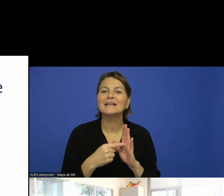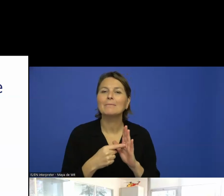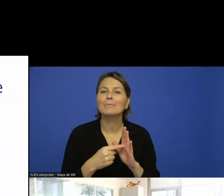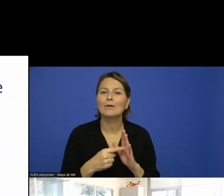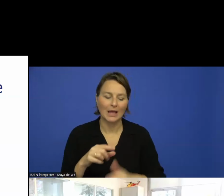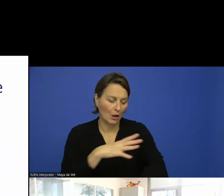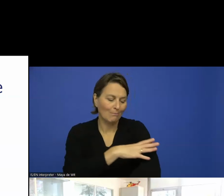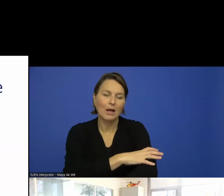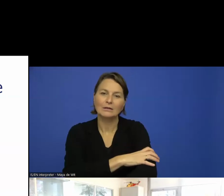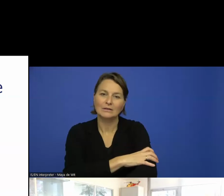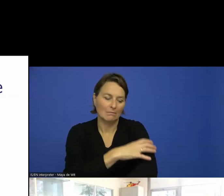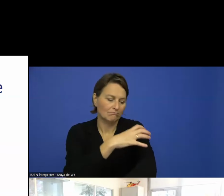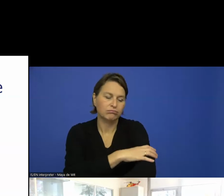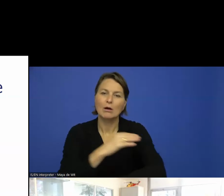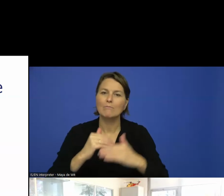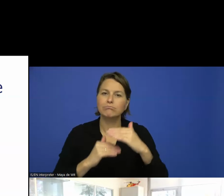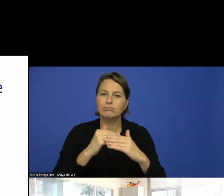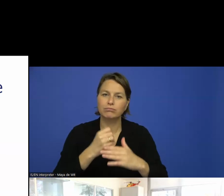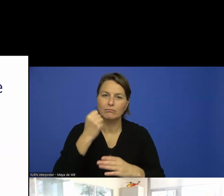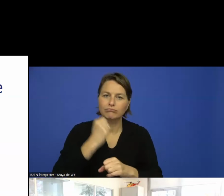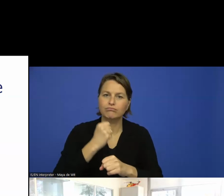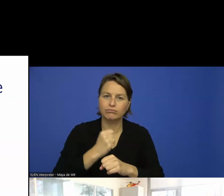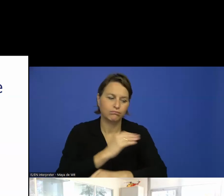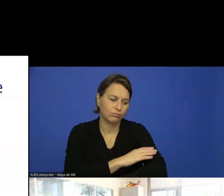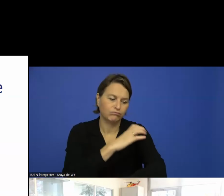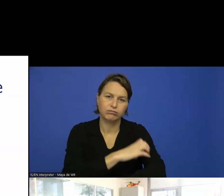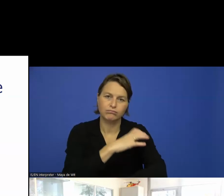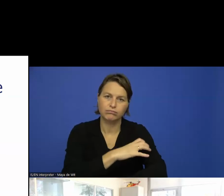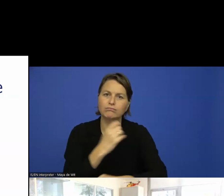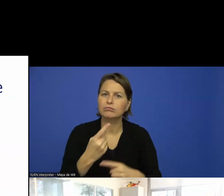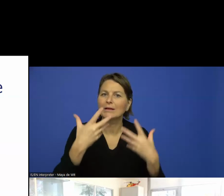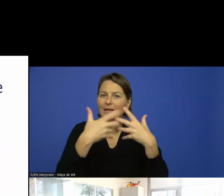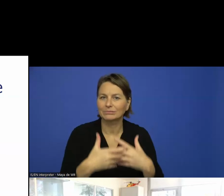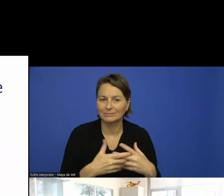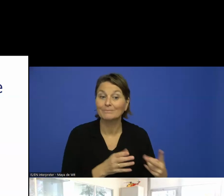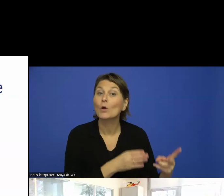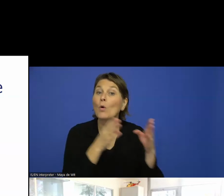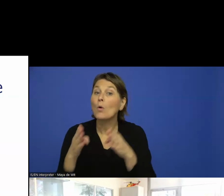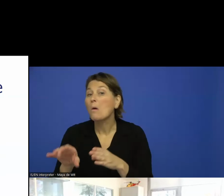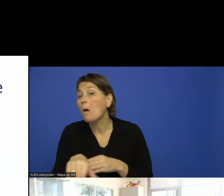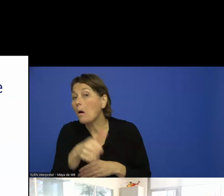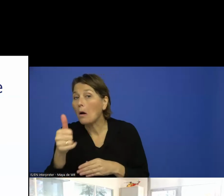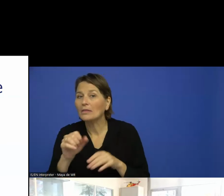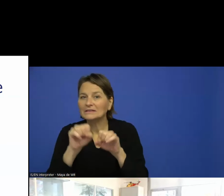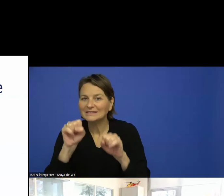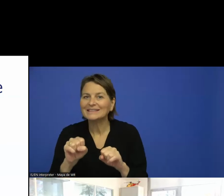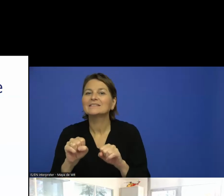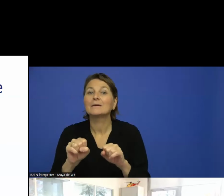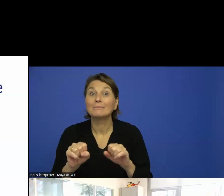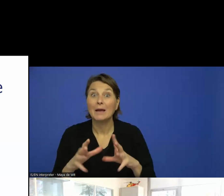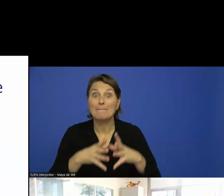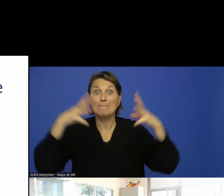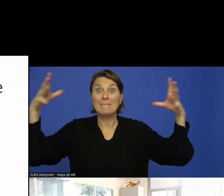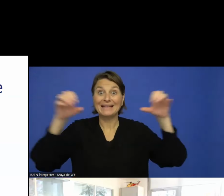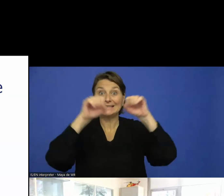equipment. Or you can apply that to a piece of equipment within a set of equipment within the complex